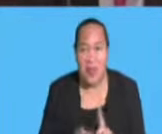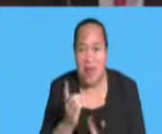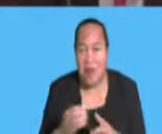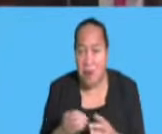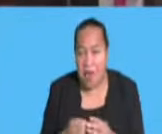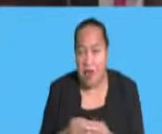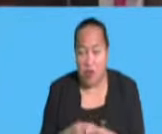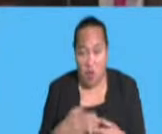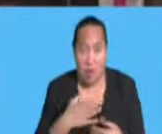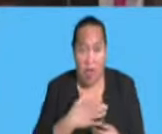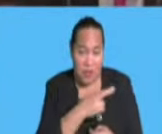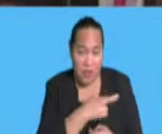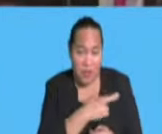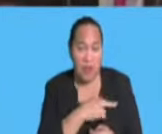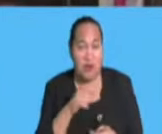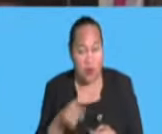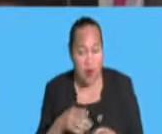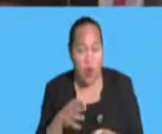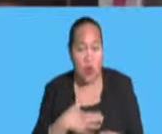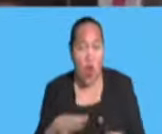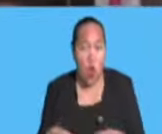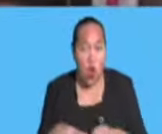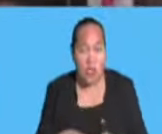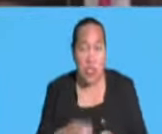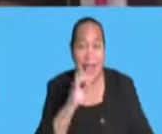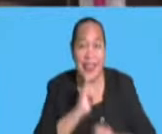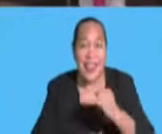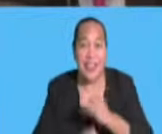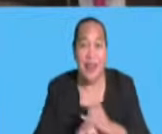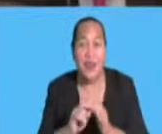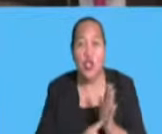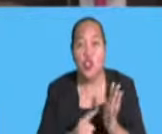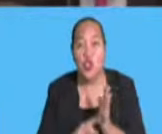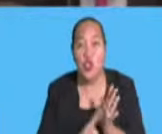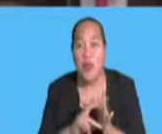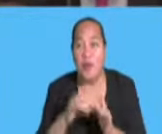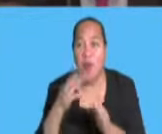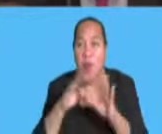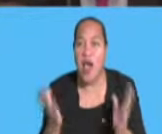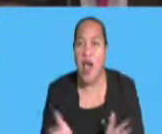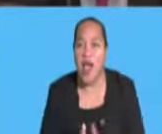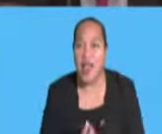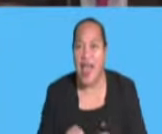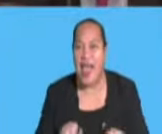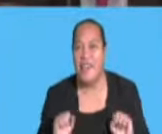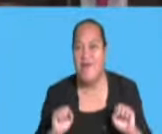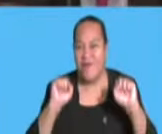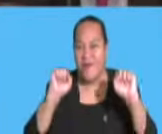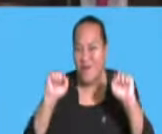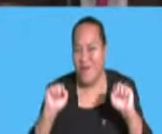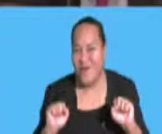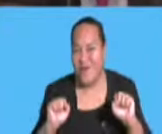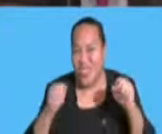my portfolio in the historic hosting of the International Junior World Weightlifting Championship. Mr. Speaker